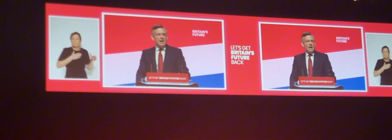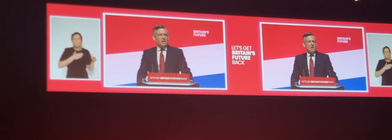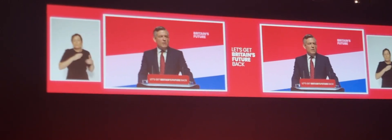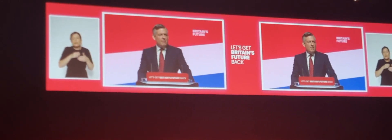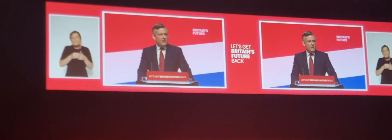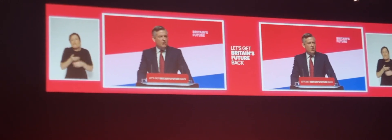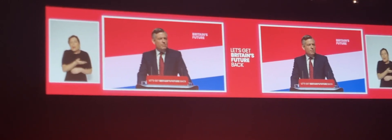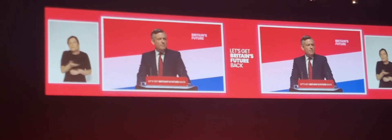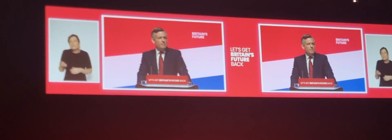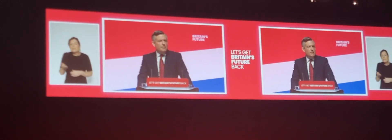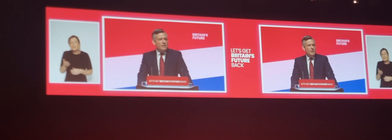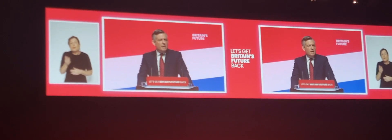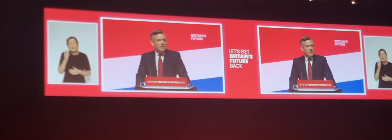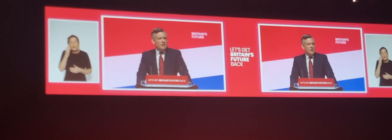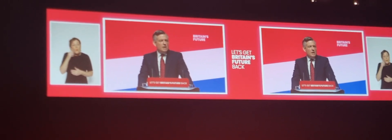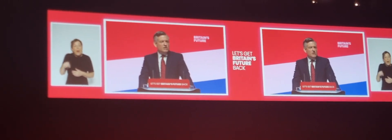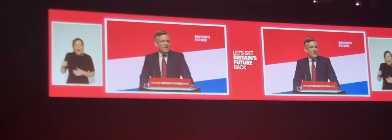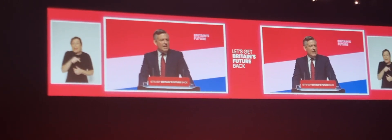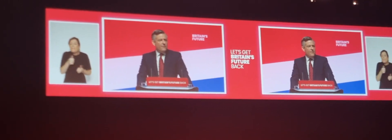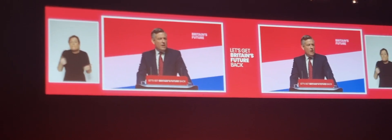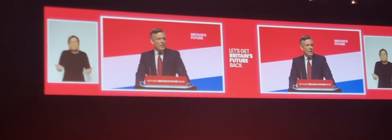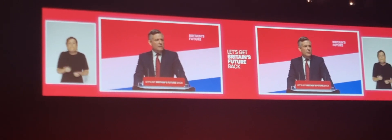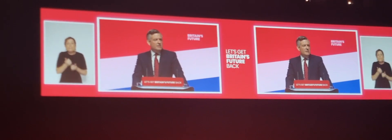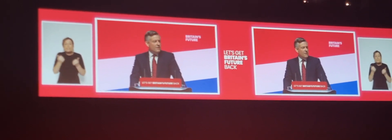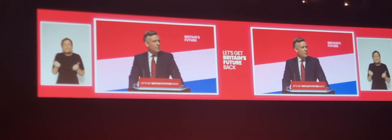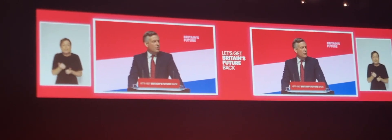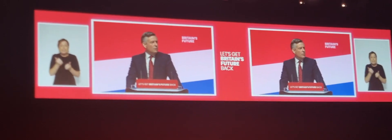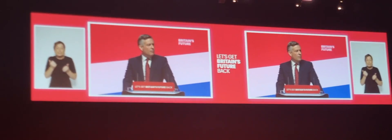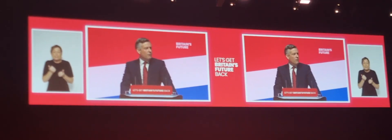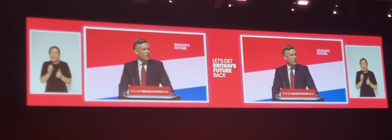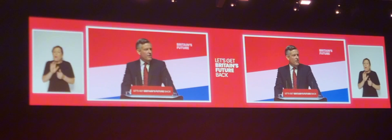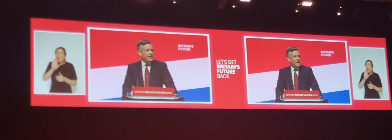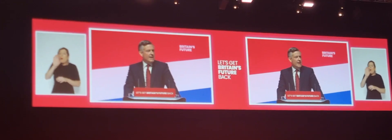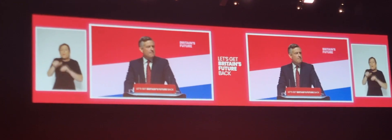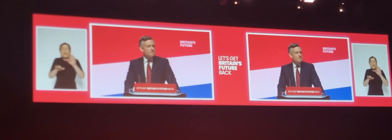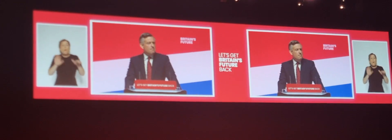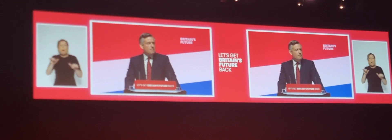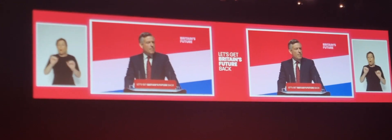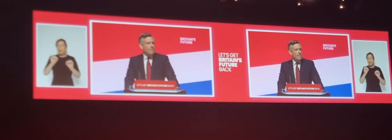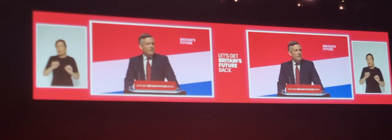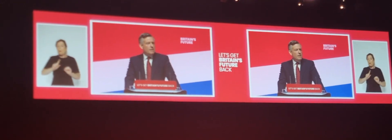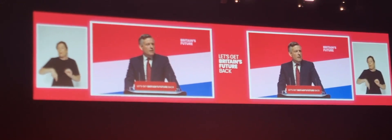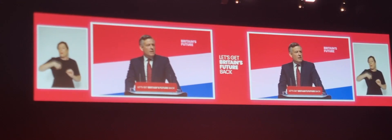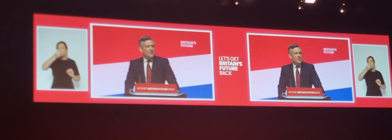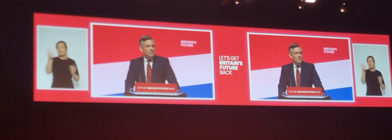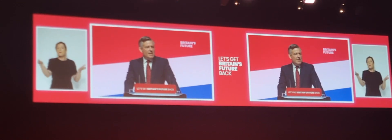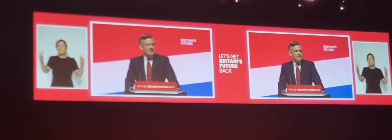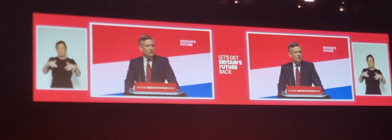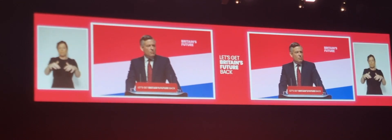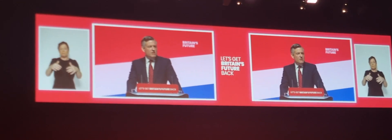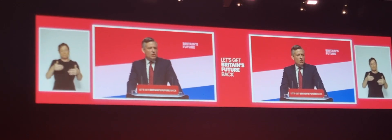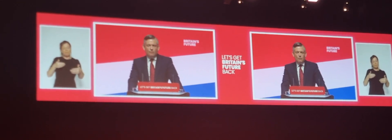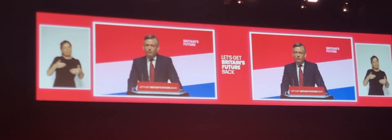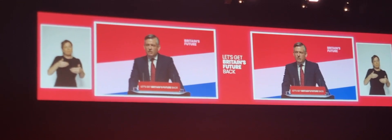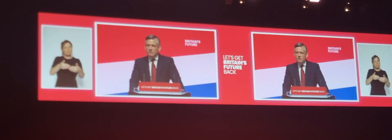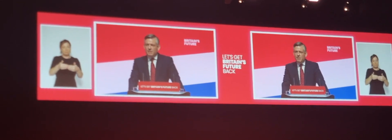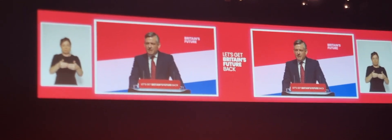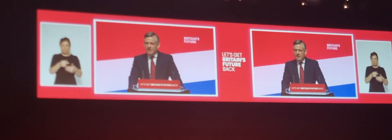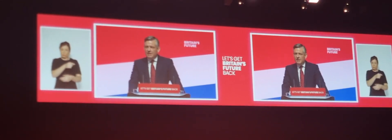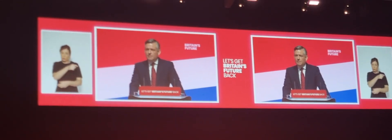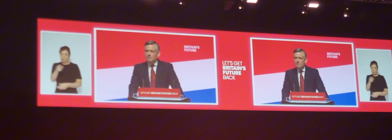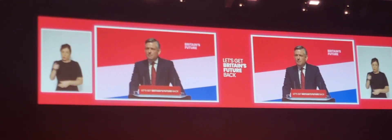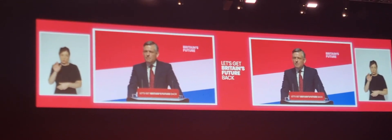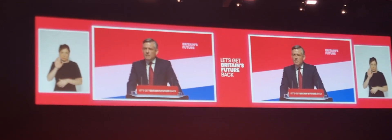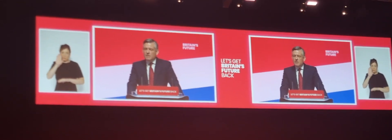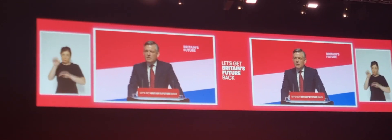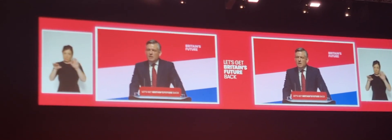friends, as we pack up and say farewell to Liverpool for another year, let the message from this conference be